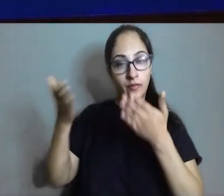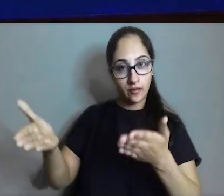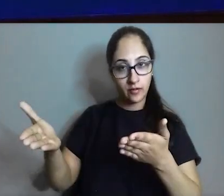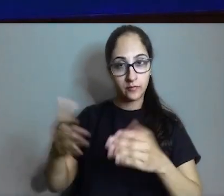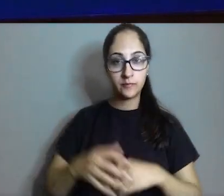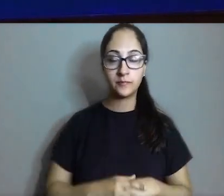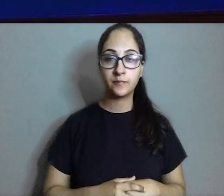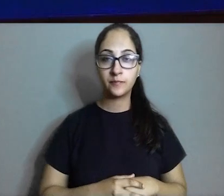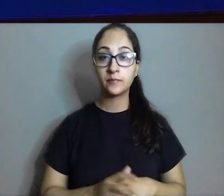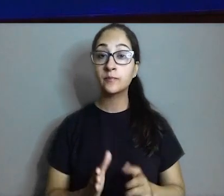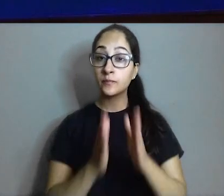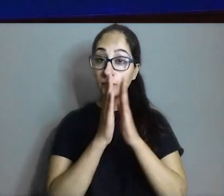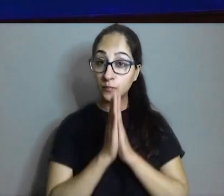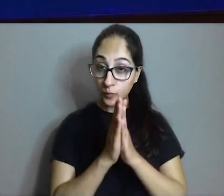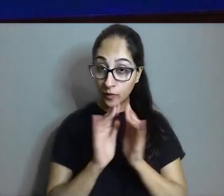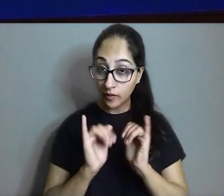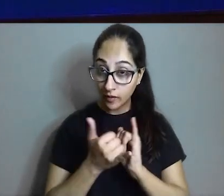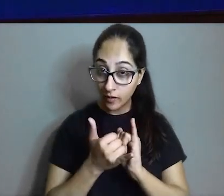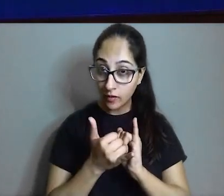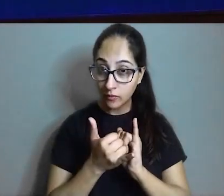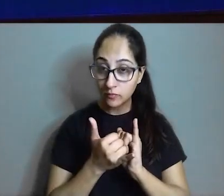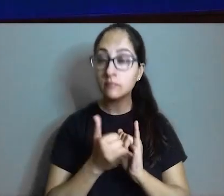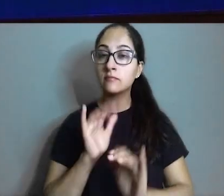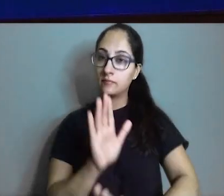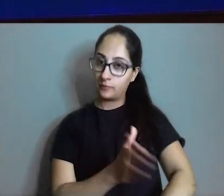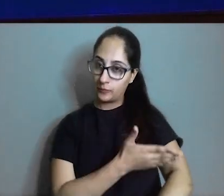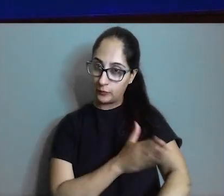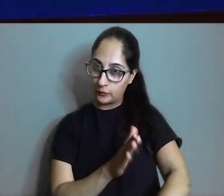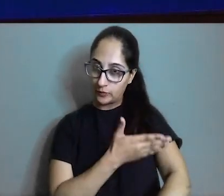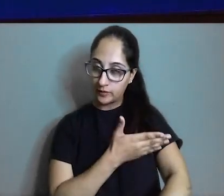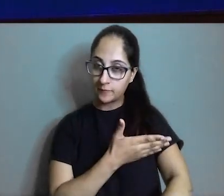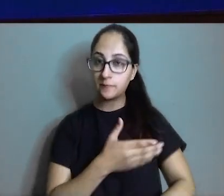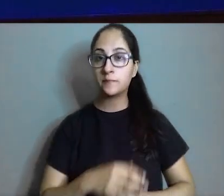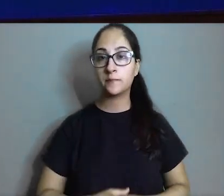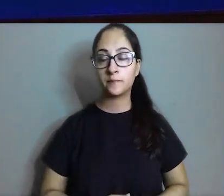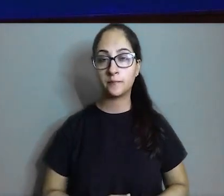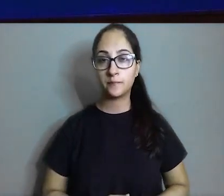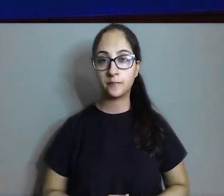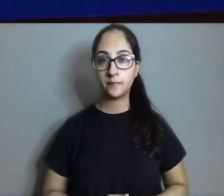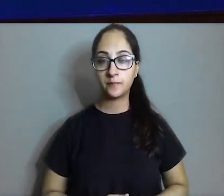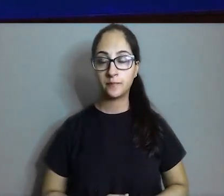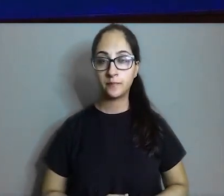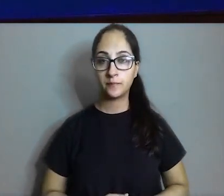of devotional and historical or epic texts.